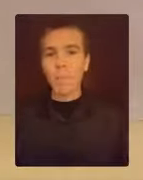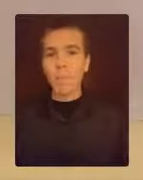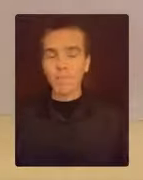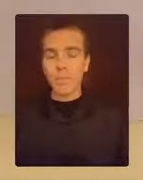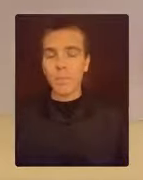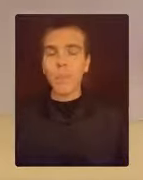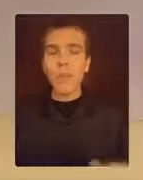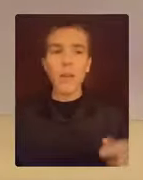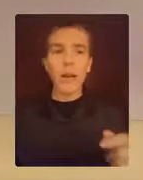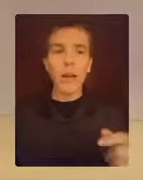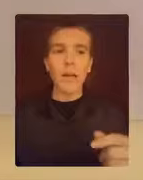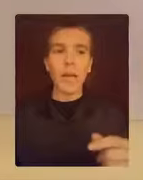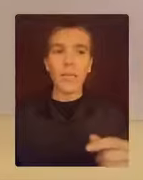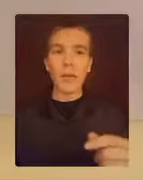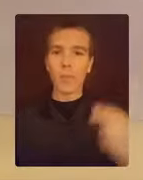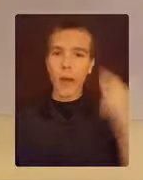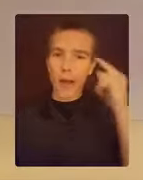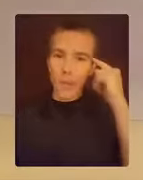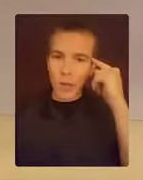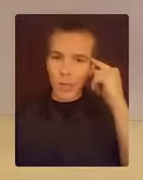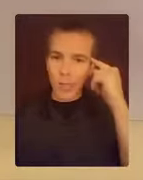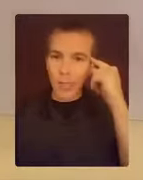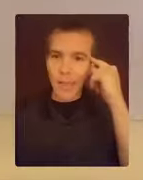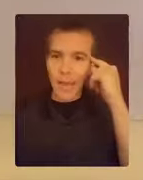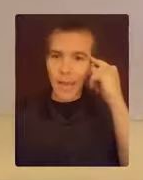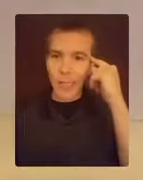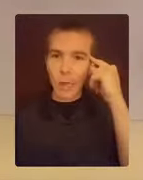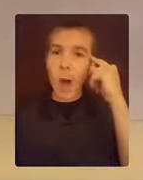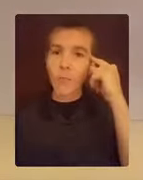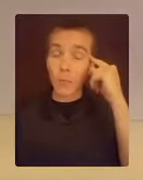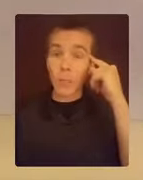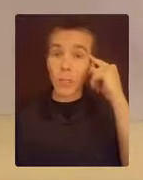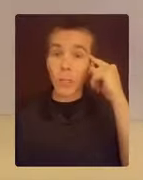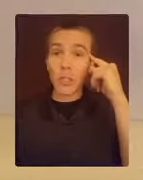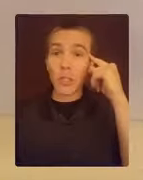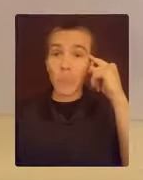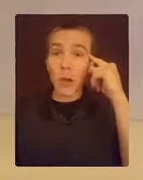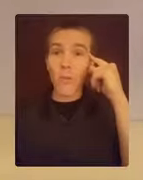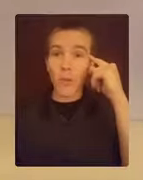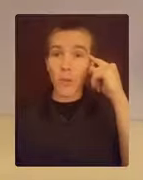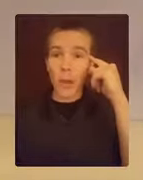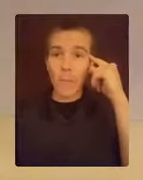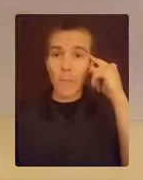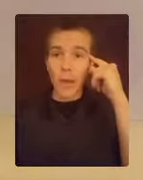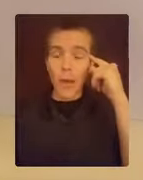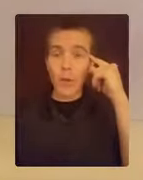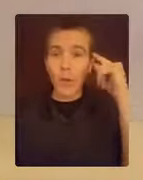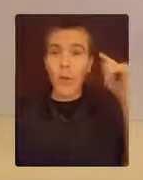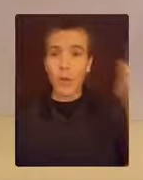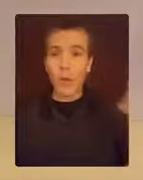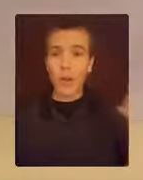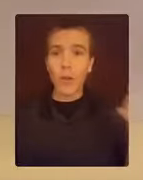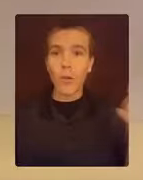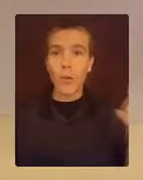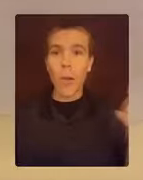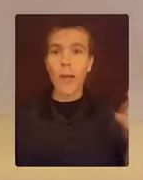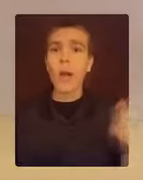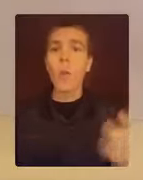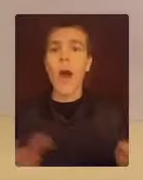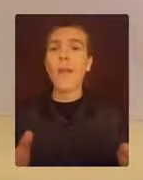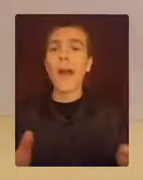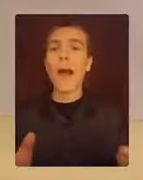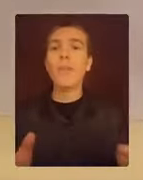up. Your brain sees that as an off switch, and it shuts off the dream, and you